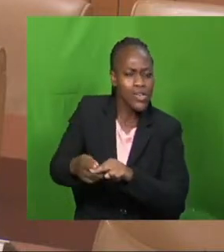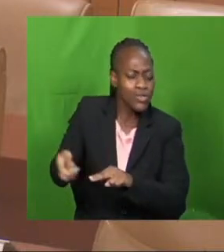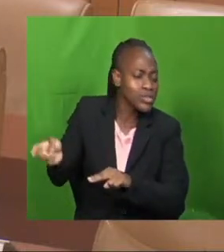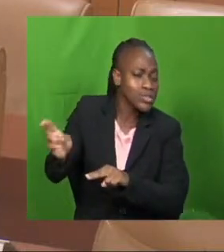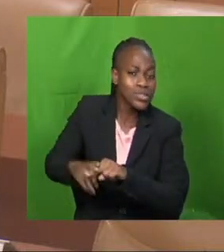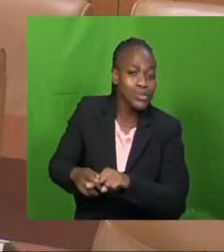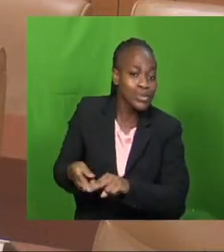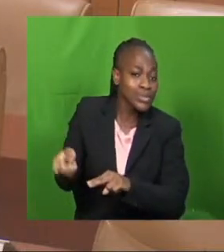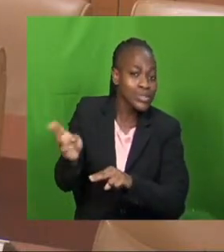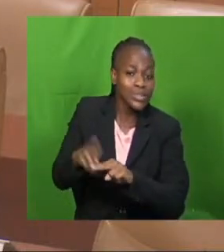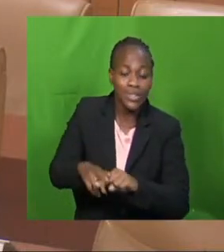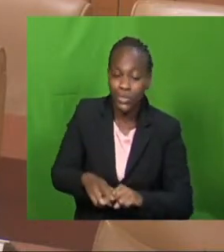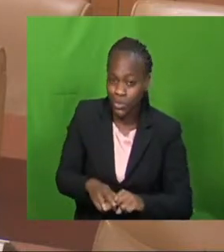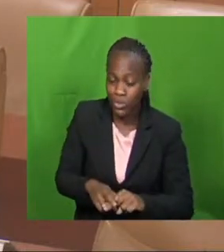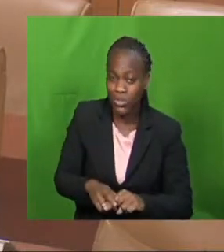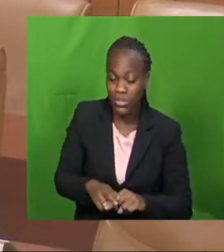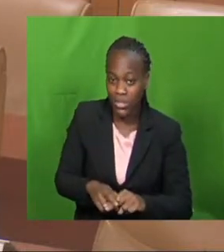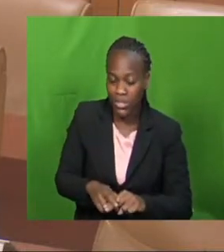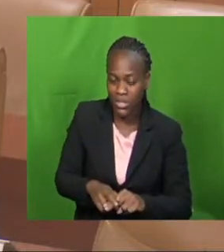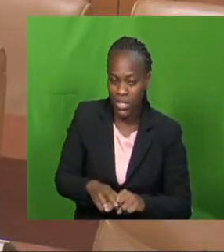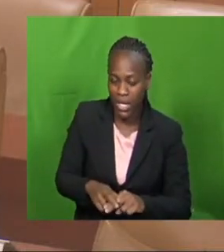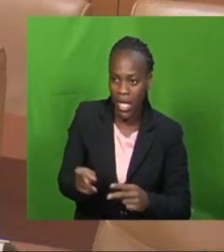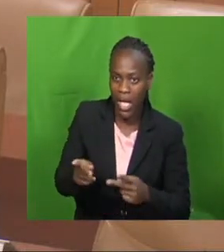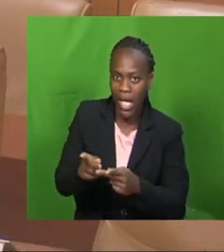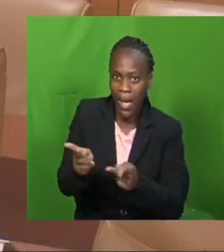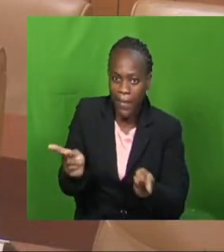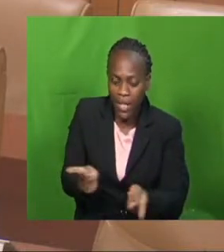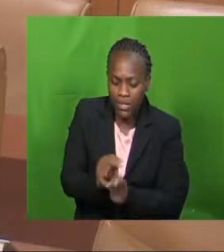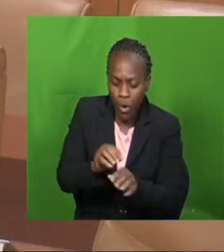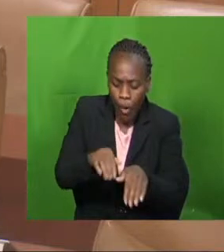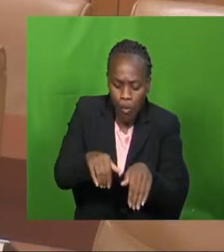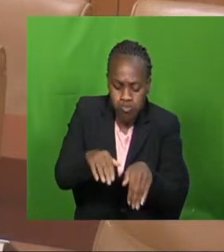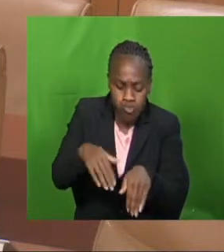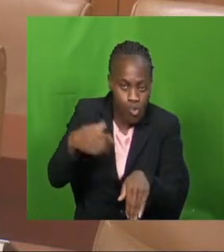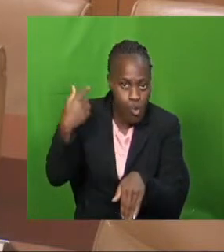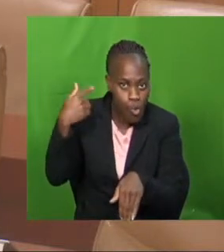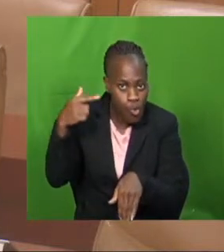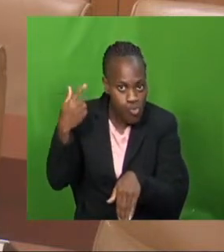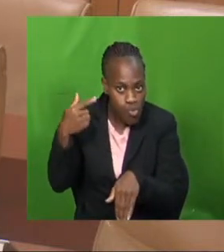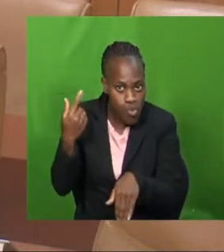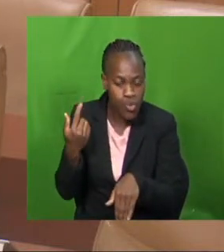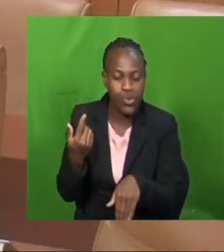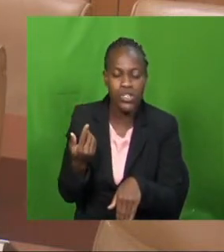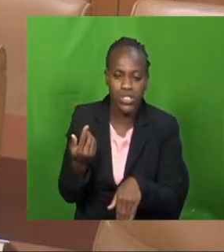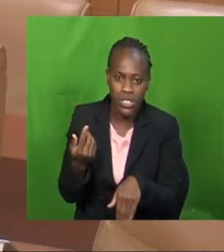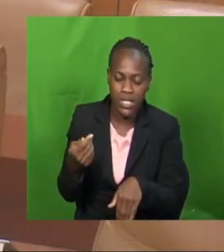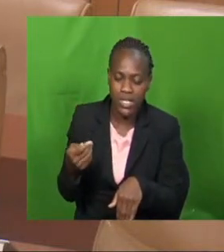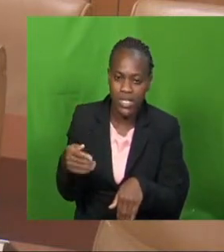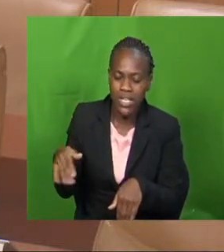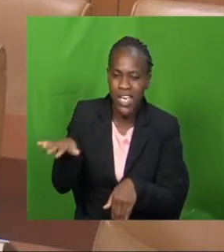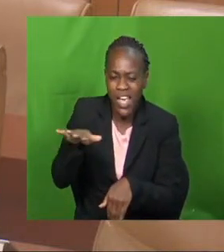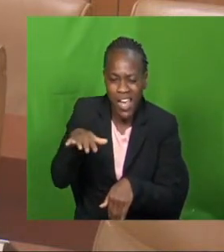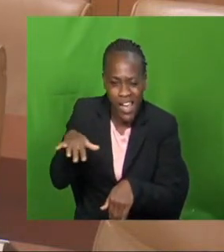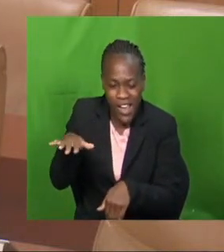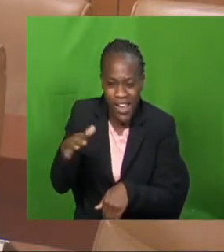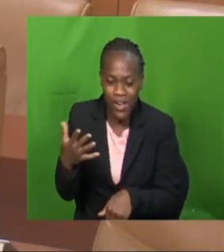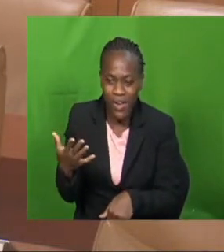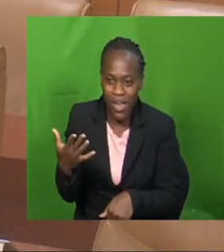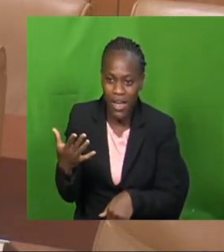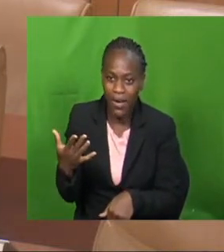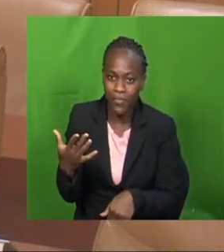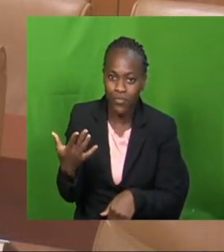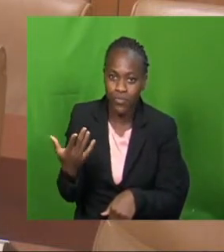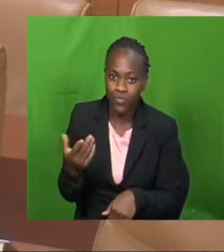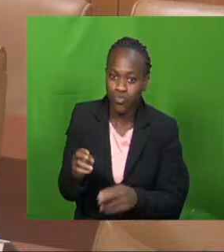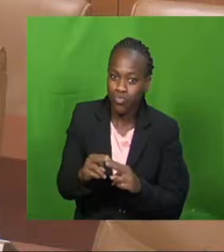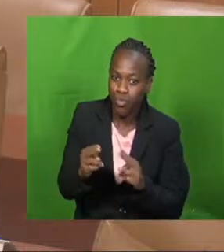in, day out. It's a mining area where mining activities are actually taking place. And so this issue